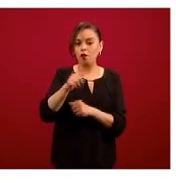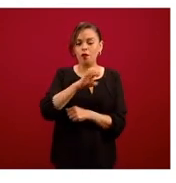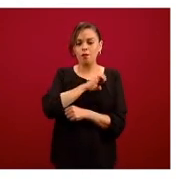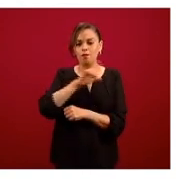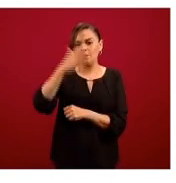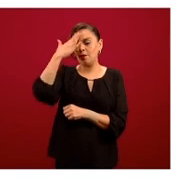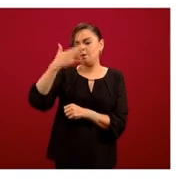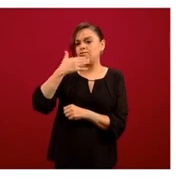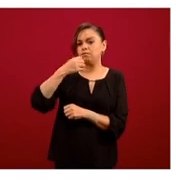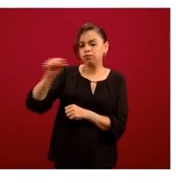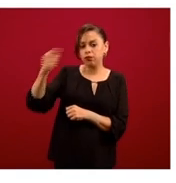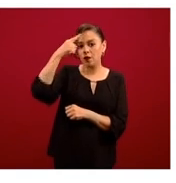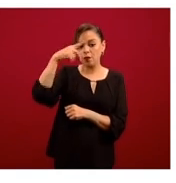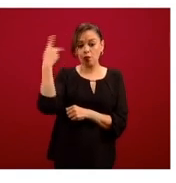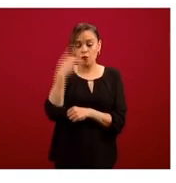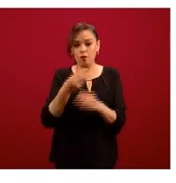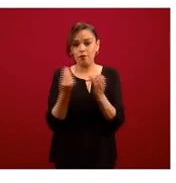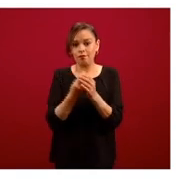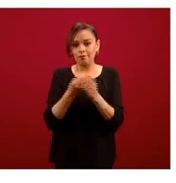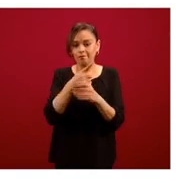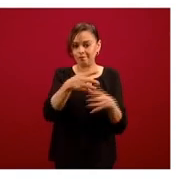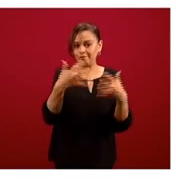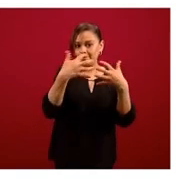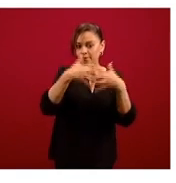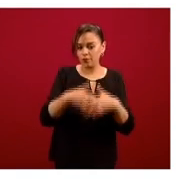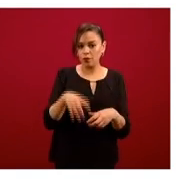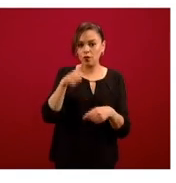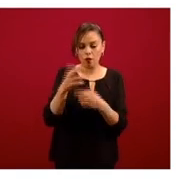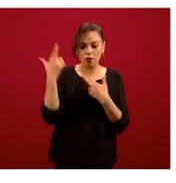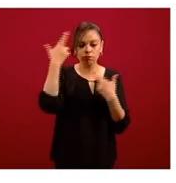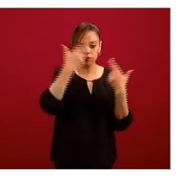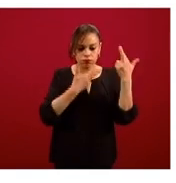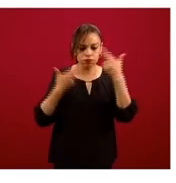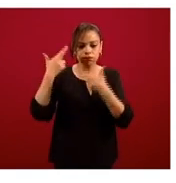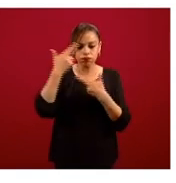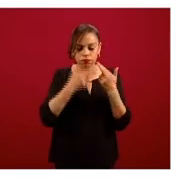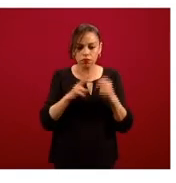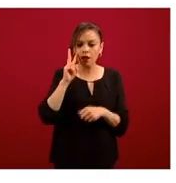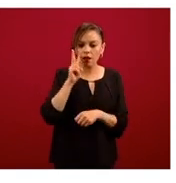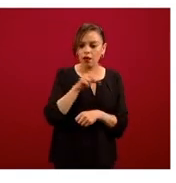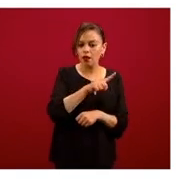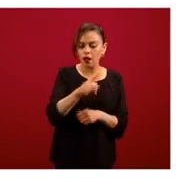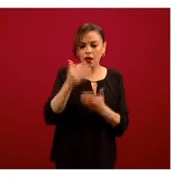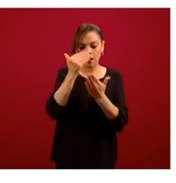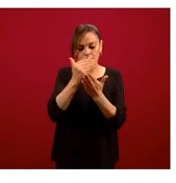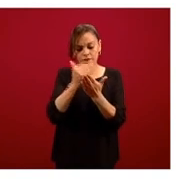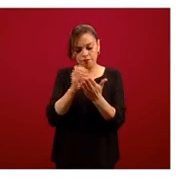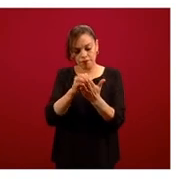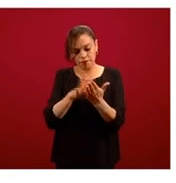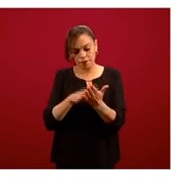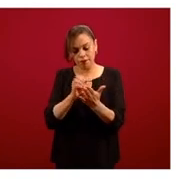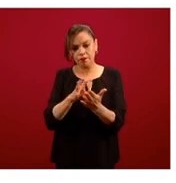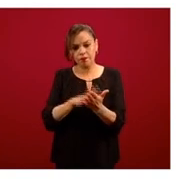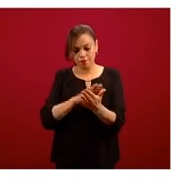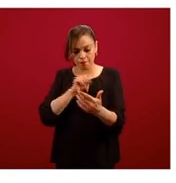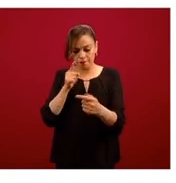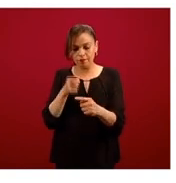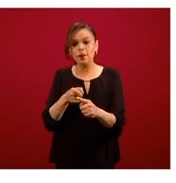specialists who know about this type of equipment, have been reviewing it and updating it.